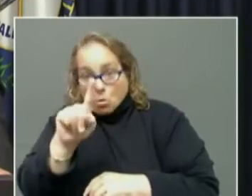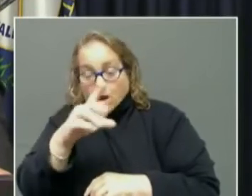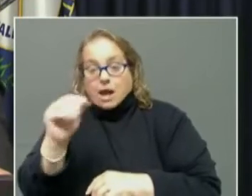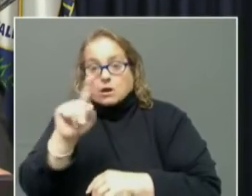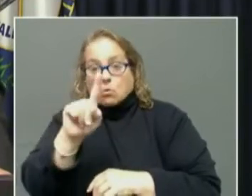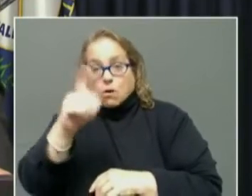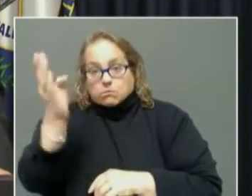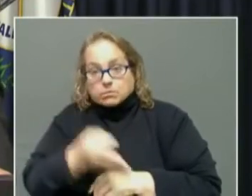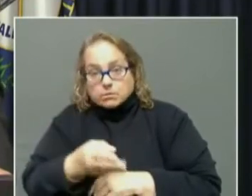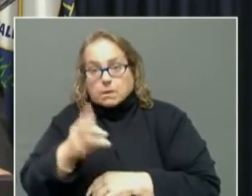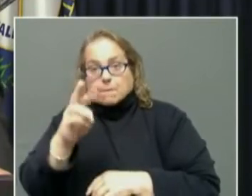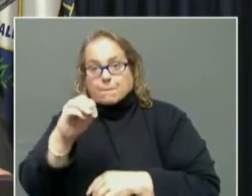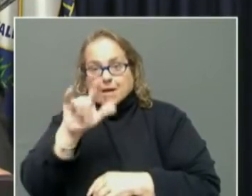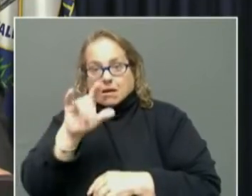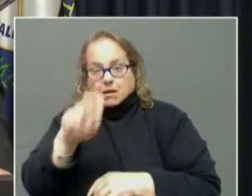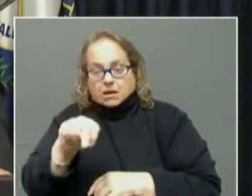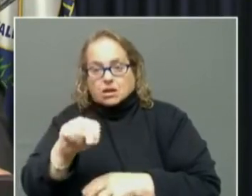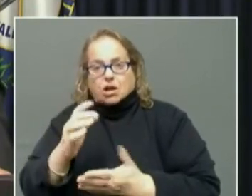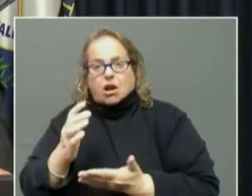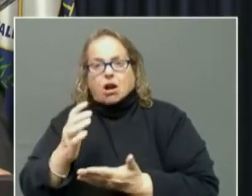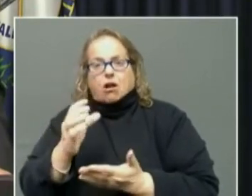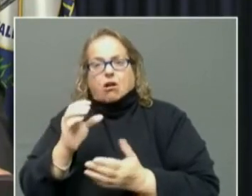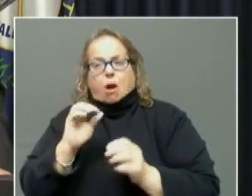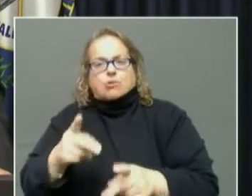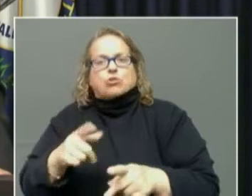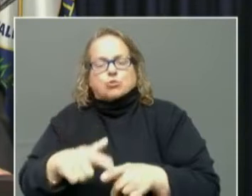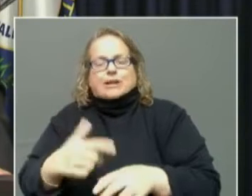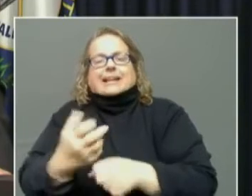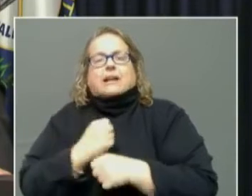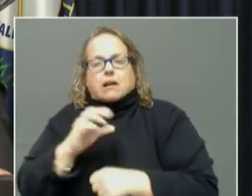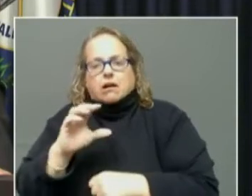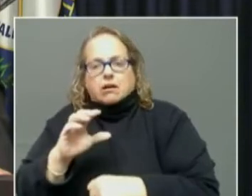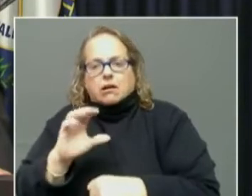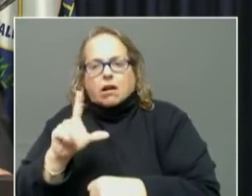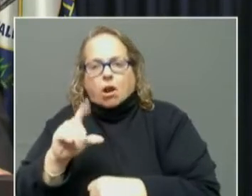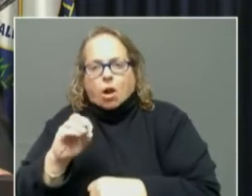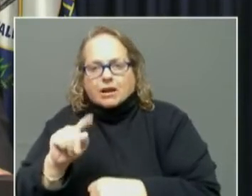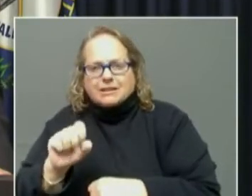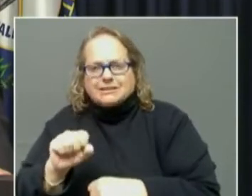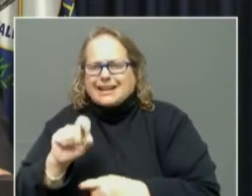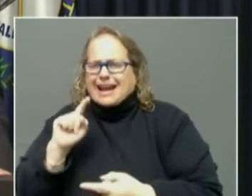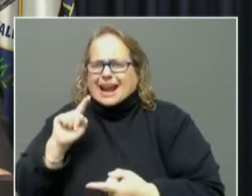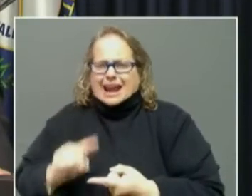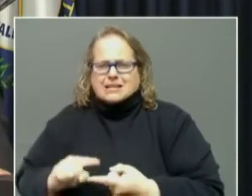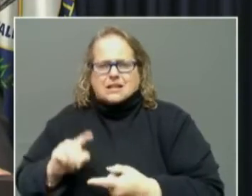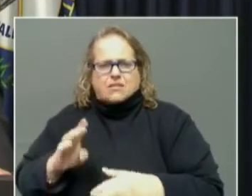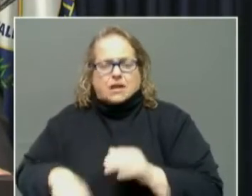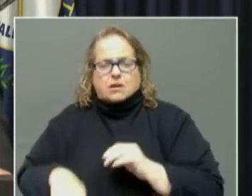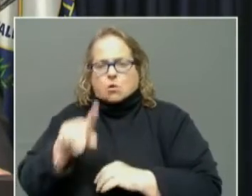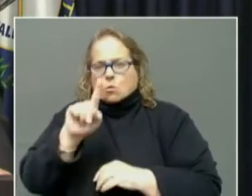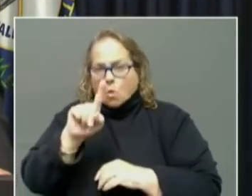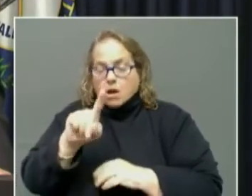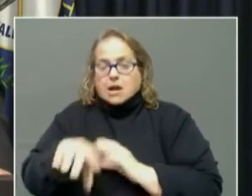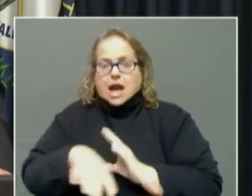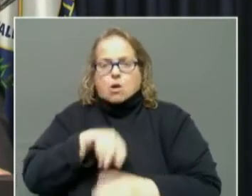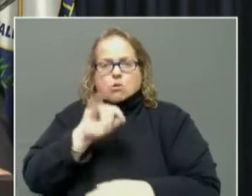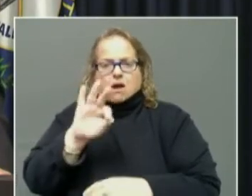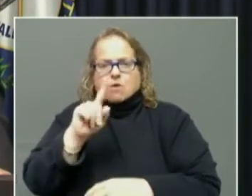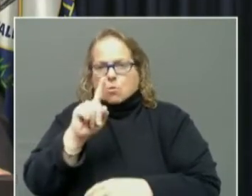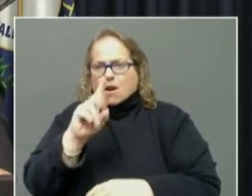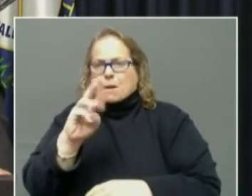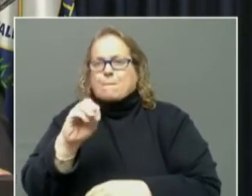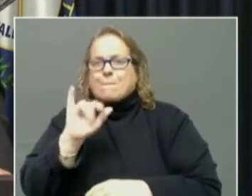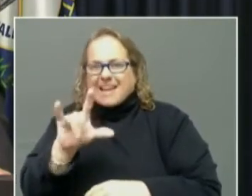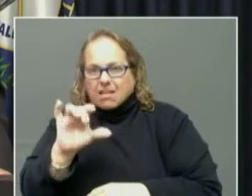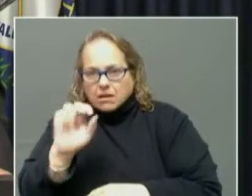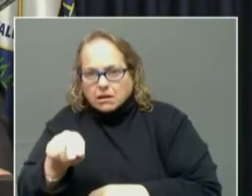you've gotten the J&J vaccine. Less than 1 in a million. So if you've gotten the vaccine, there's